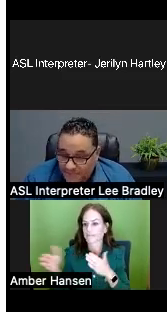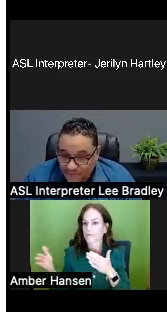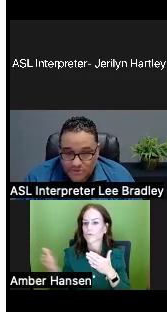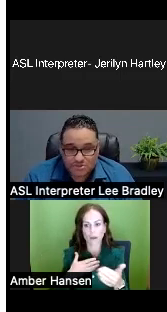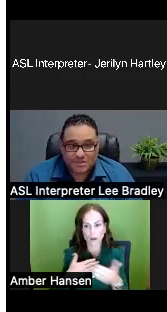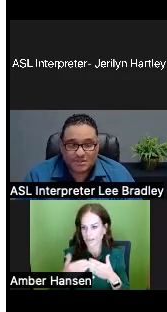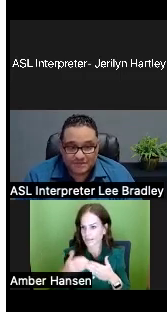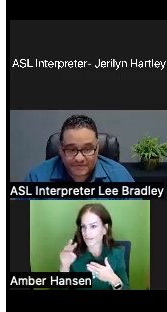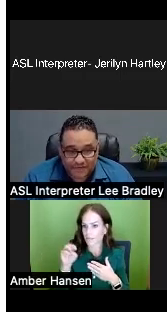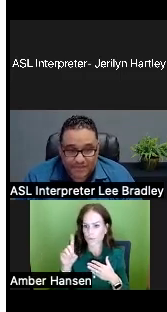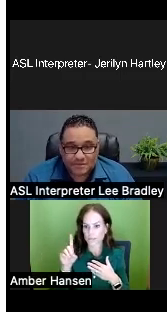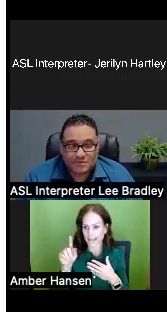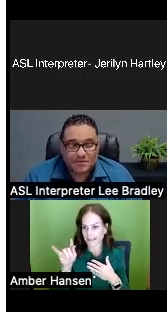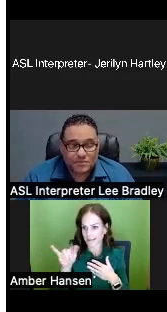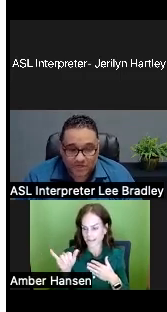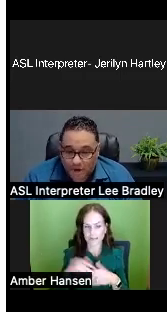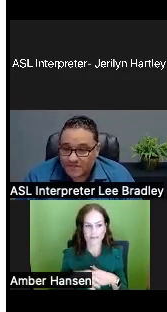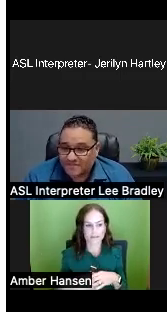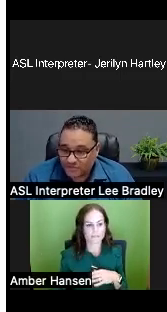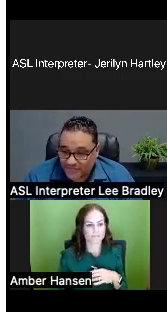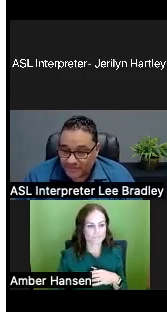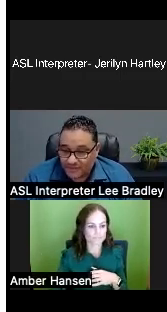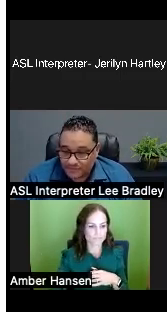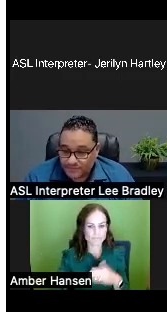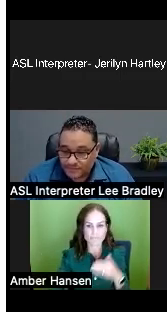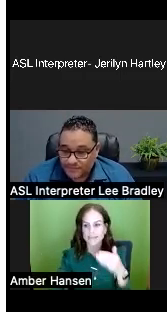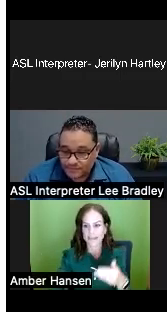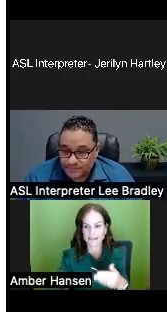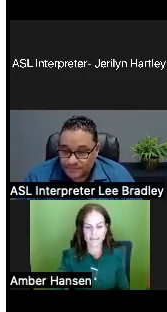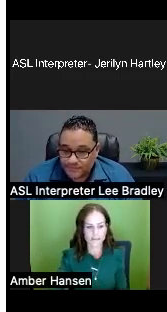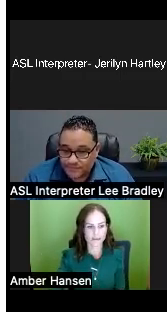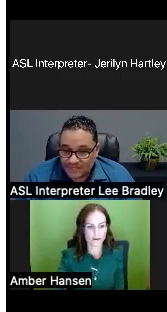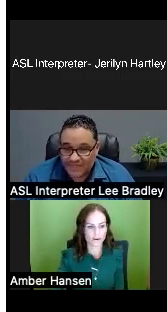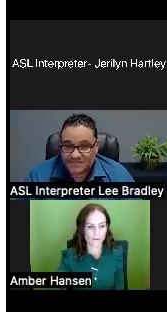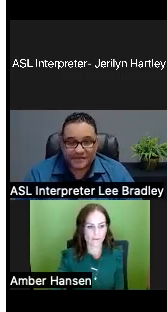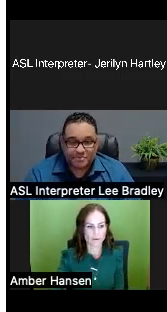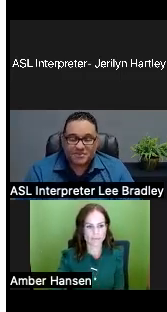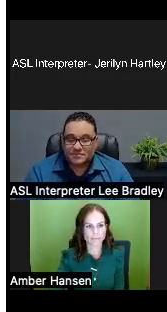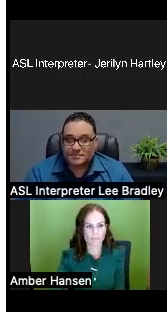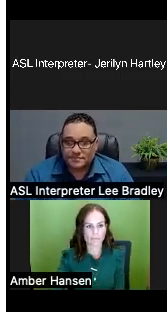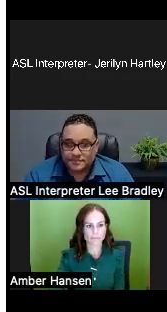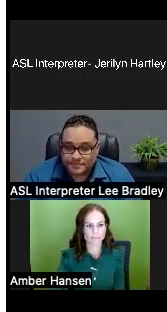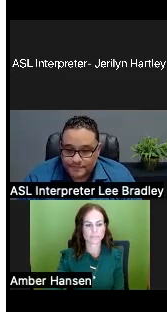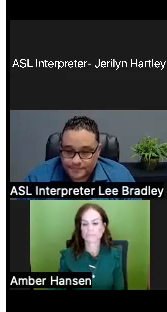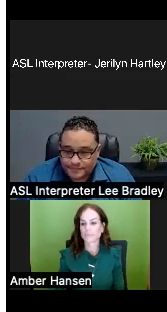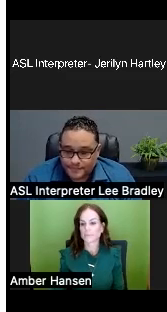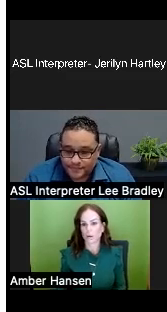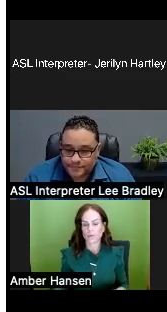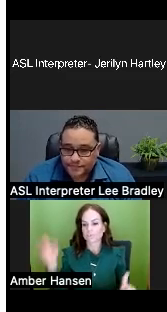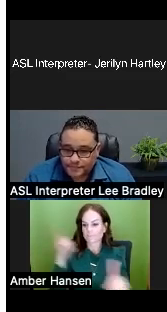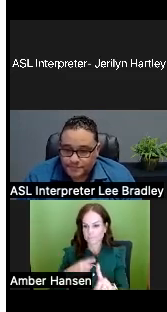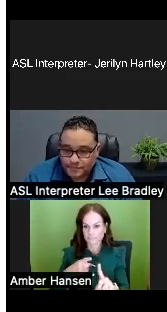successful language development regardless of modality. Next slide, please.